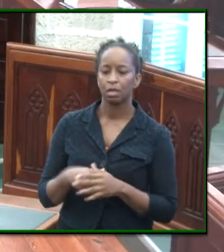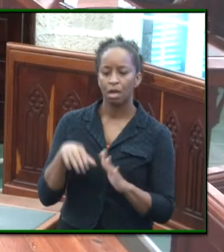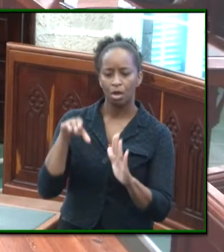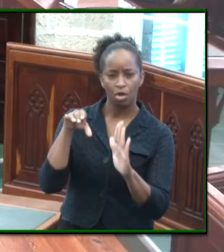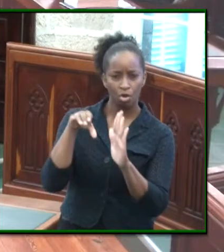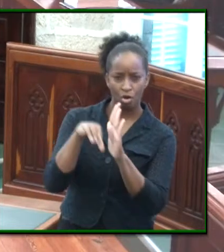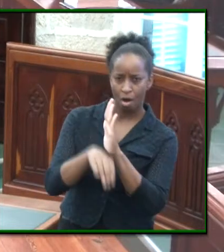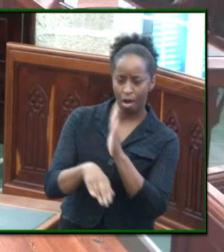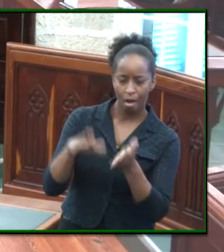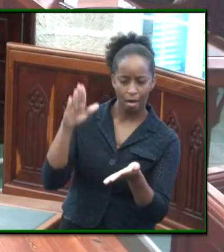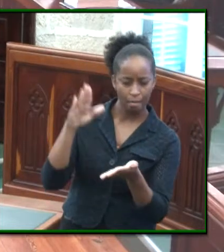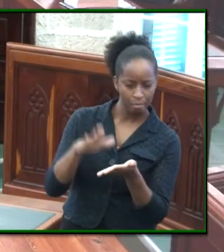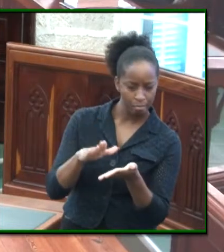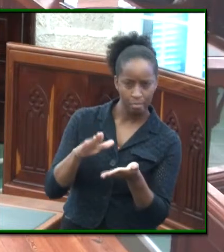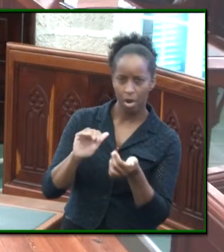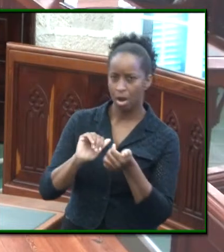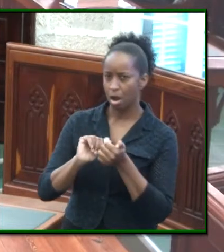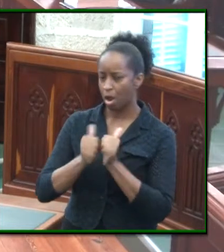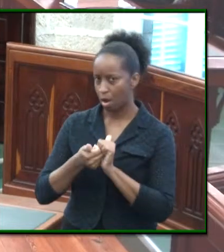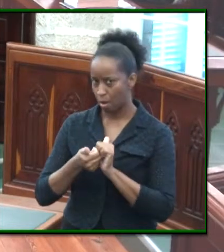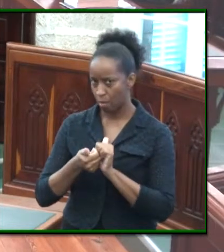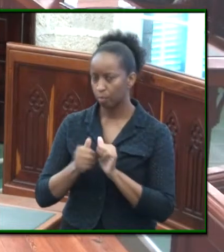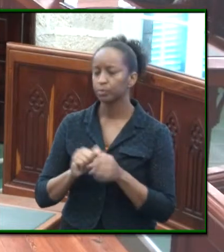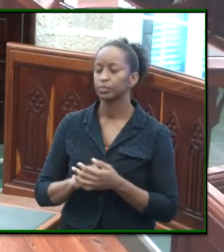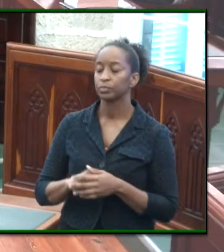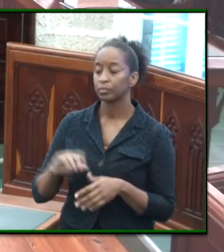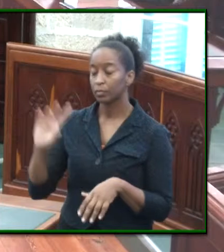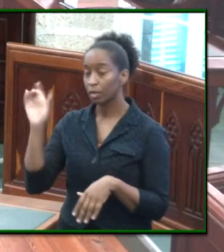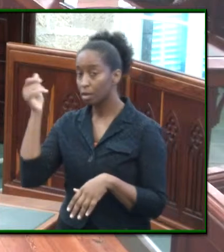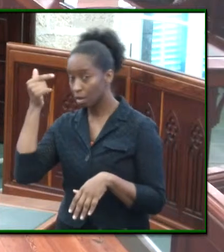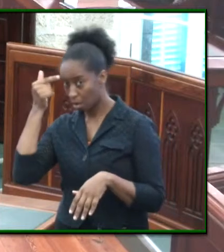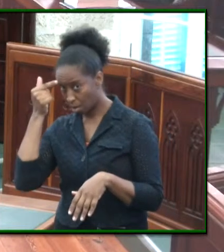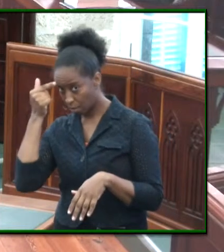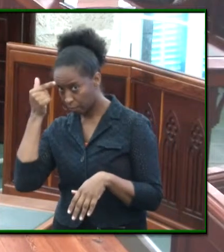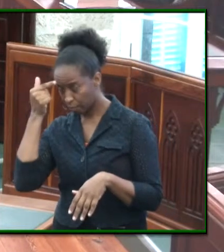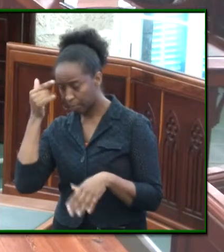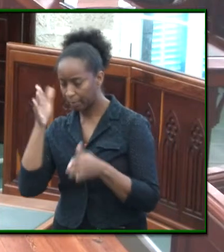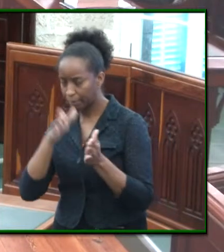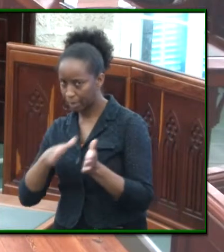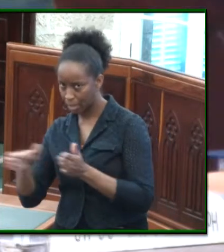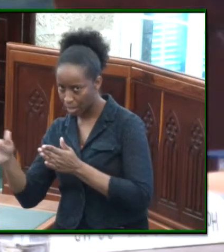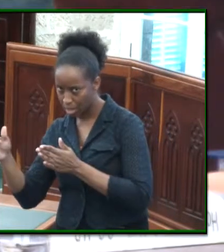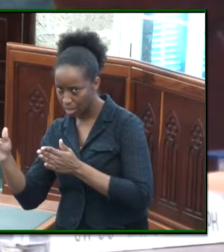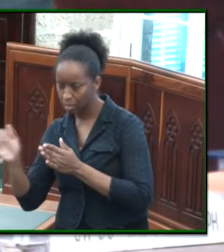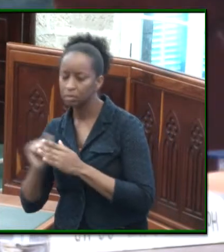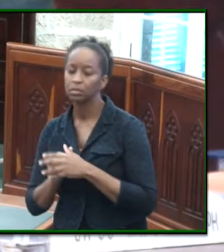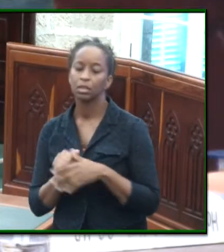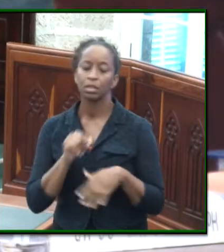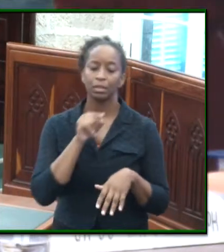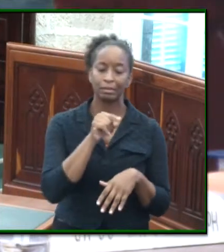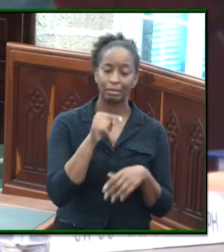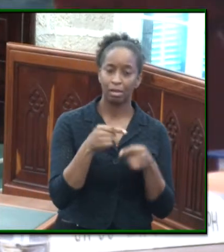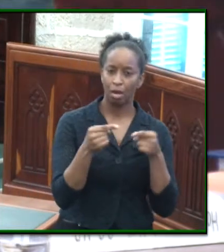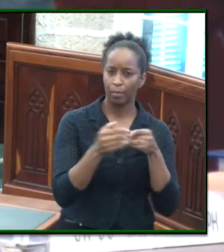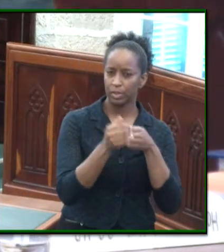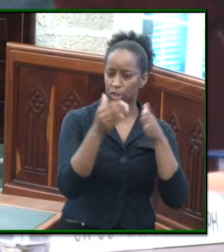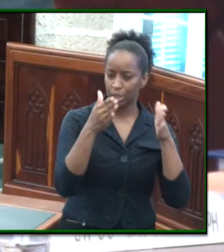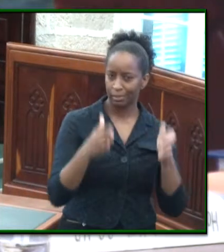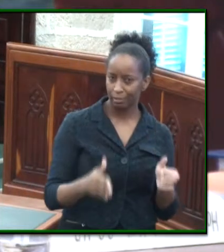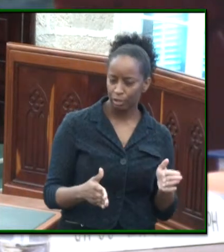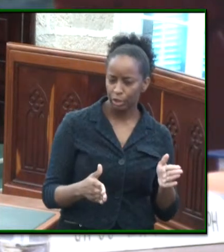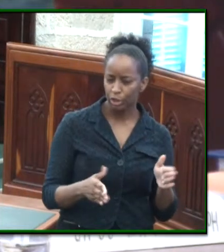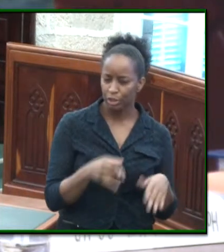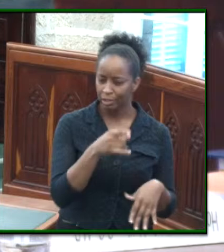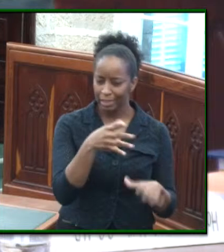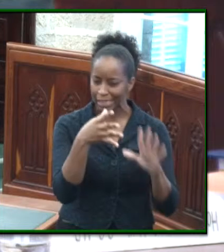And certainly, and I'm not sure if the leader of the opposition speaks for himself or if he speaks for the party that he represents, but there's clearly